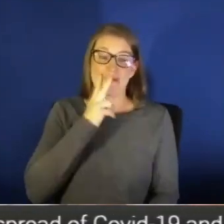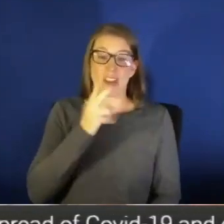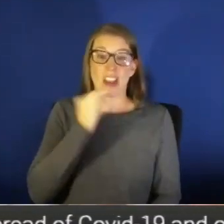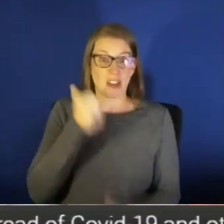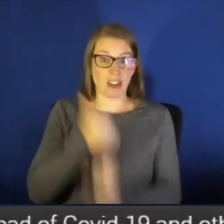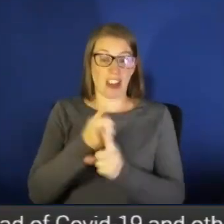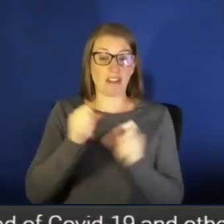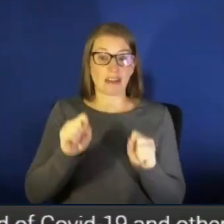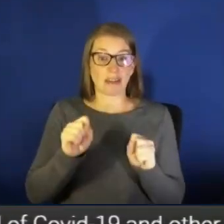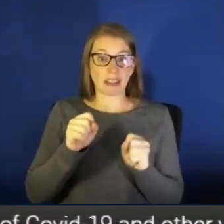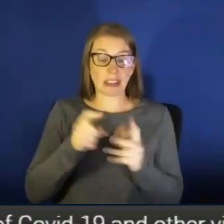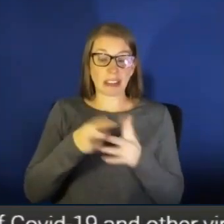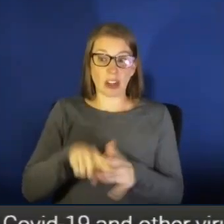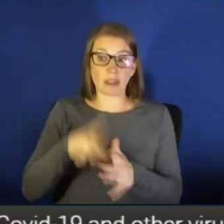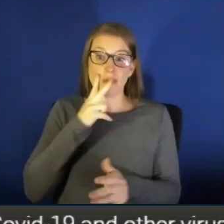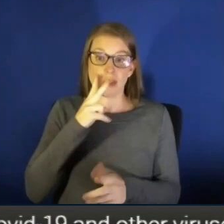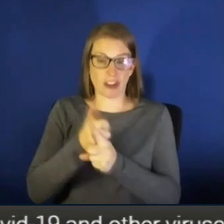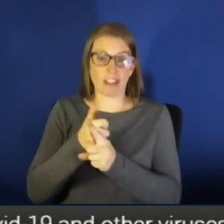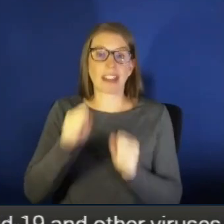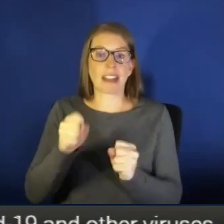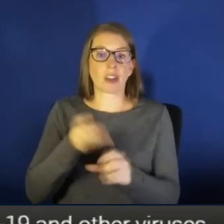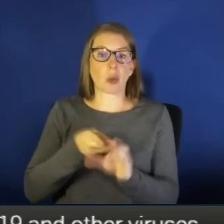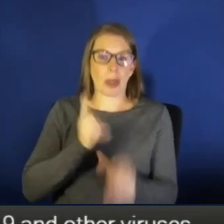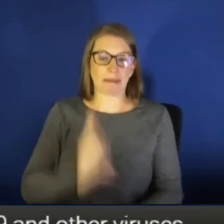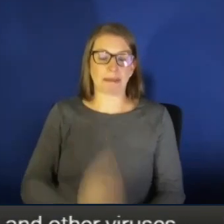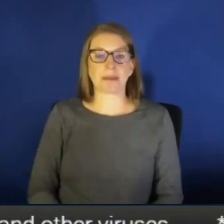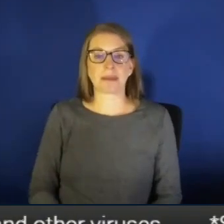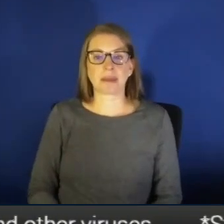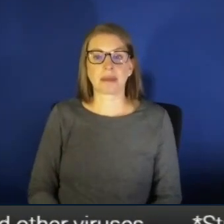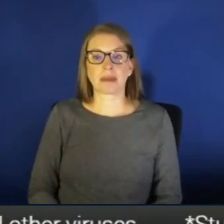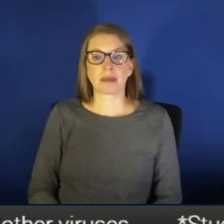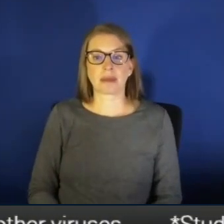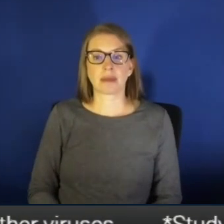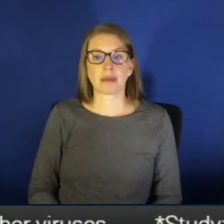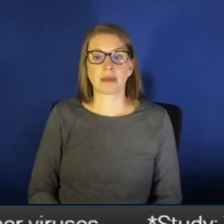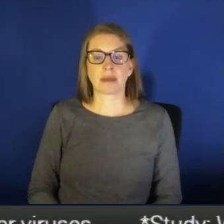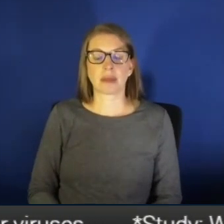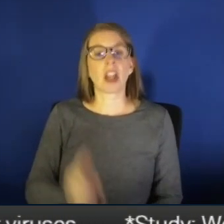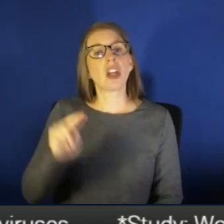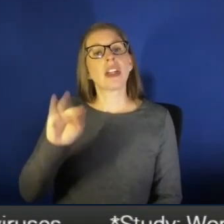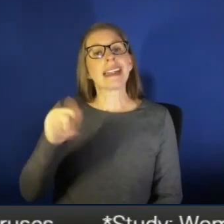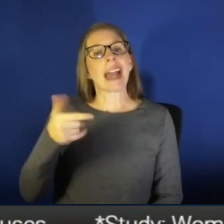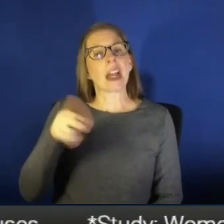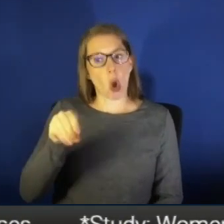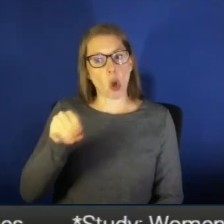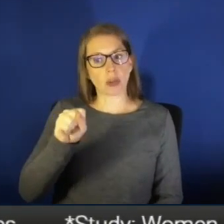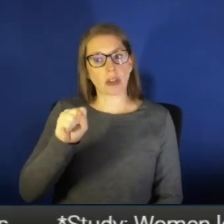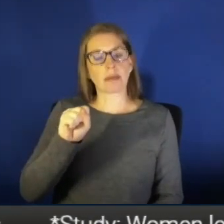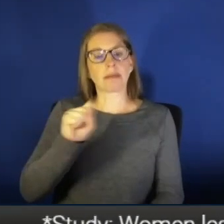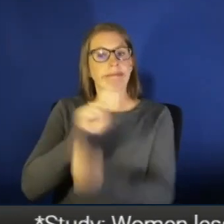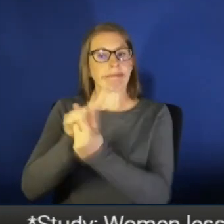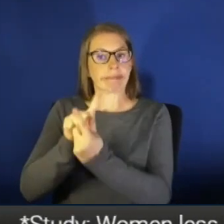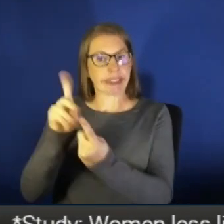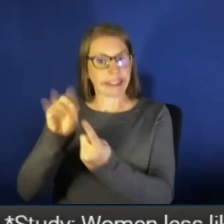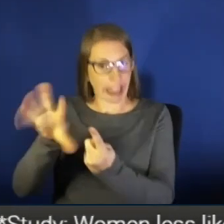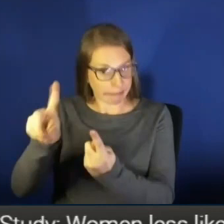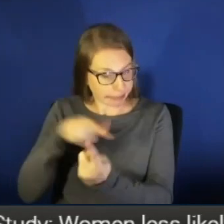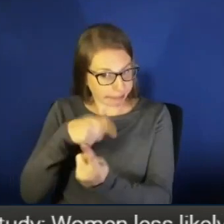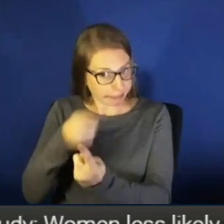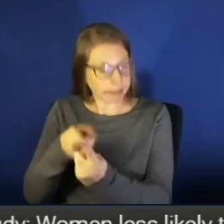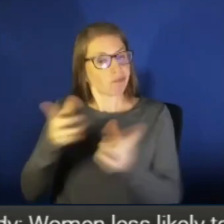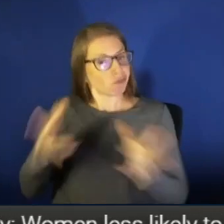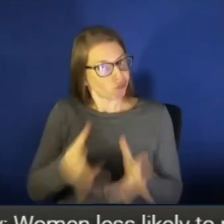it. What a great, I'm just going to send people over to Nigro's. Go to Nigro's, bump into David. He will motivate